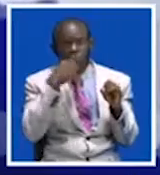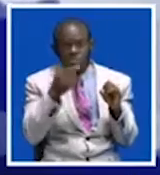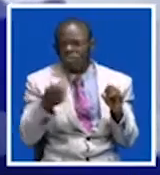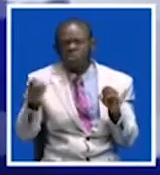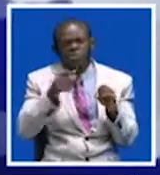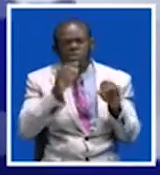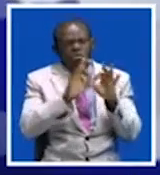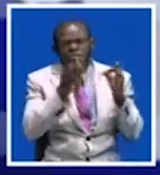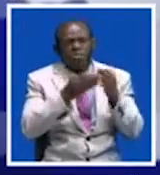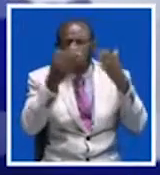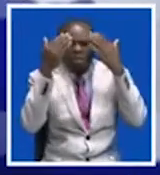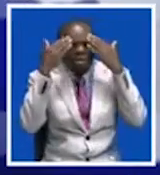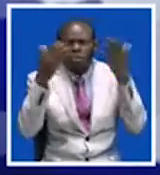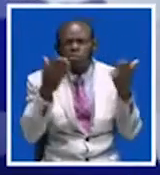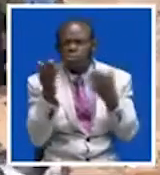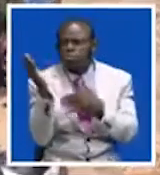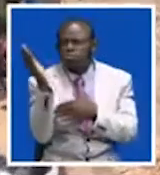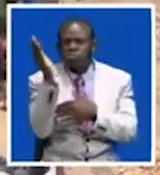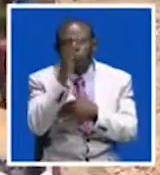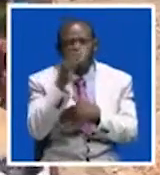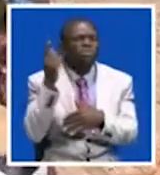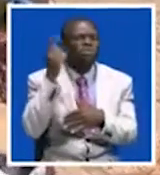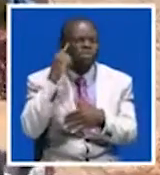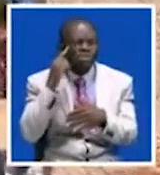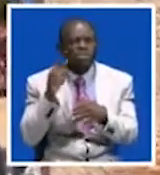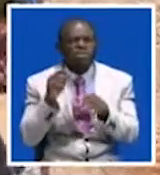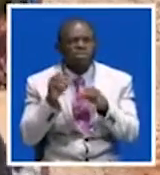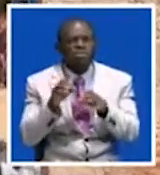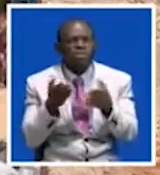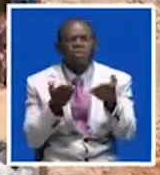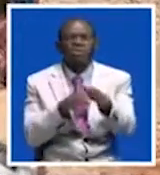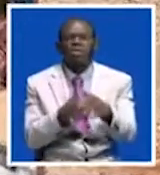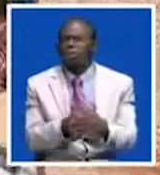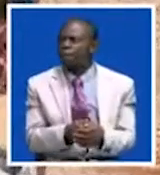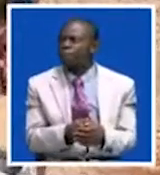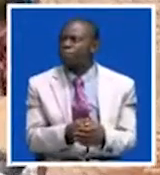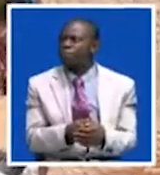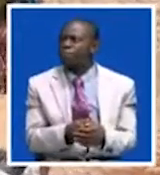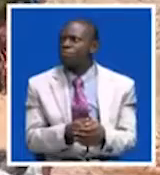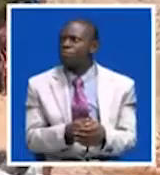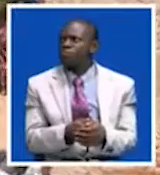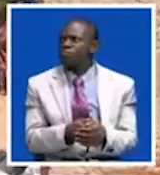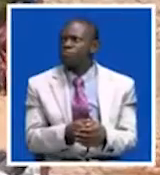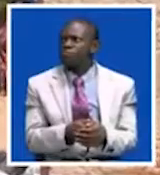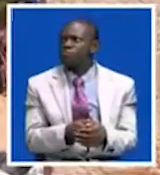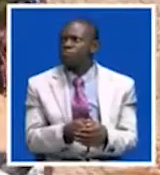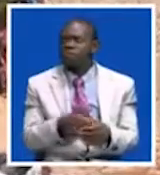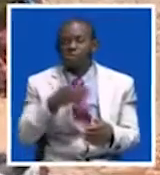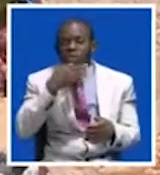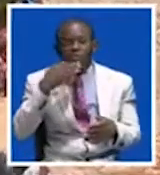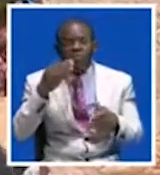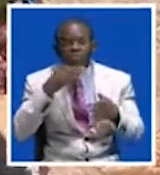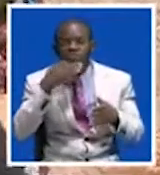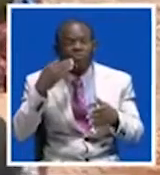day. Here's a report. Local fishermen that we had engaged to actually help us retrieve the body came through.